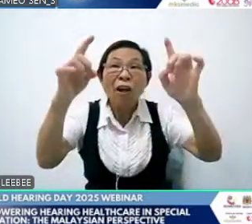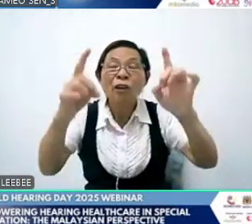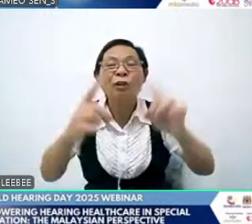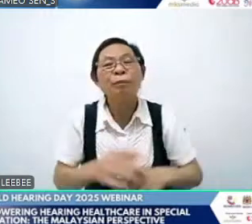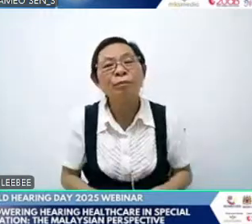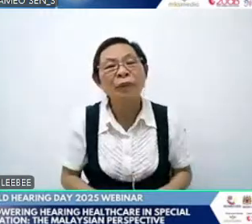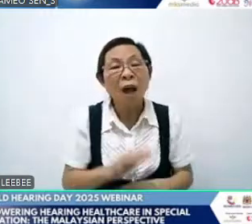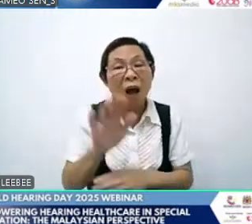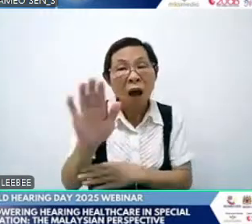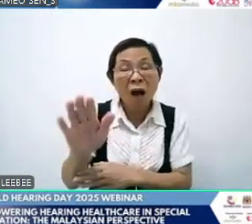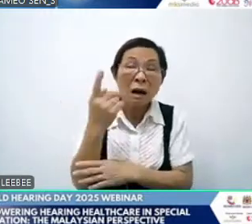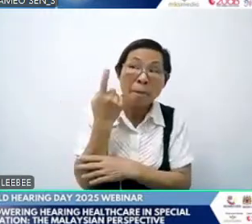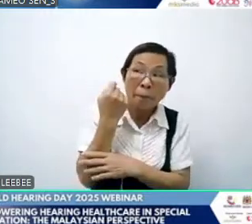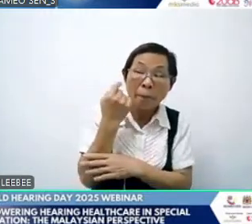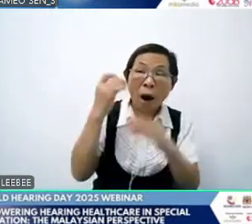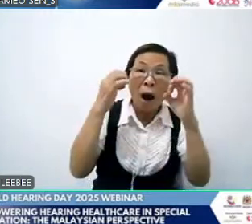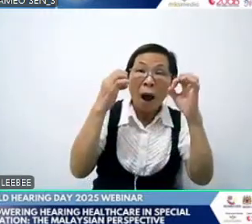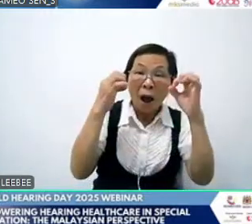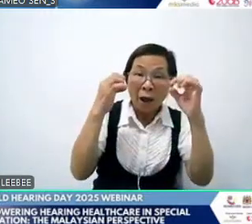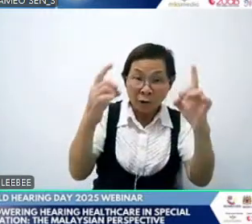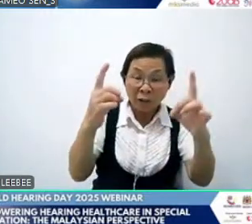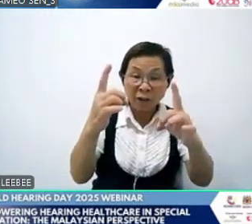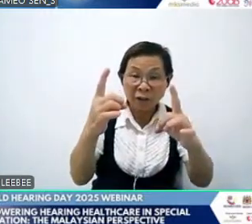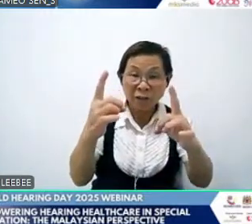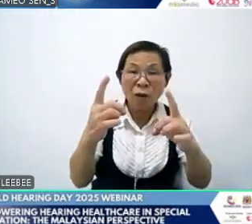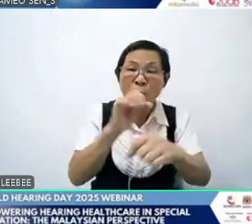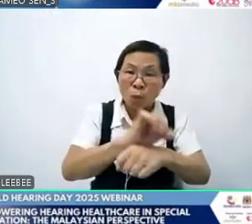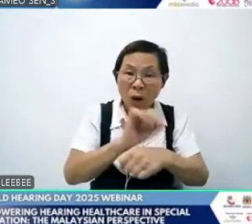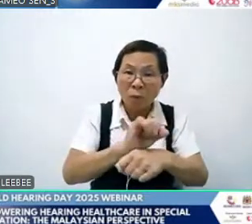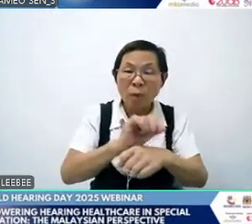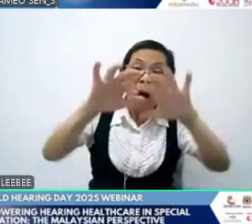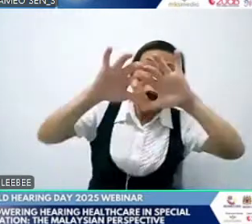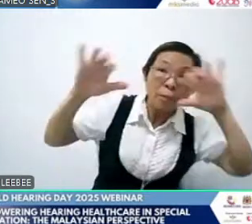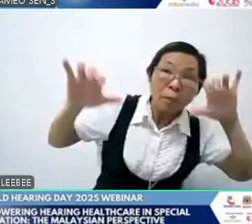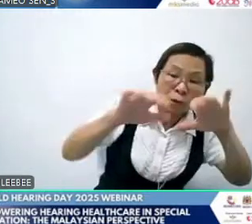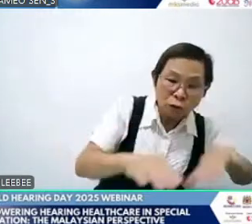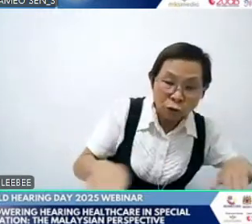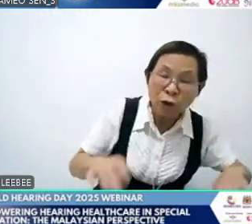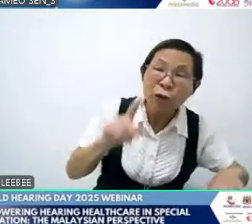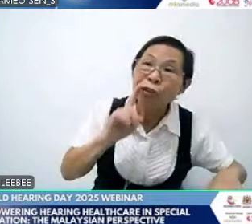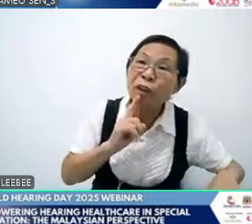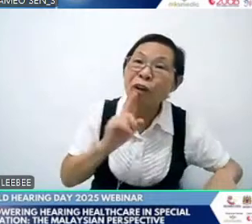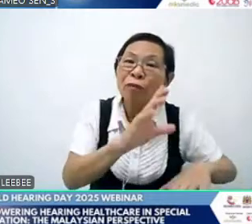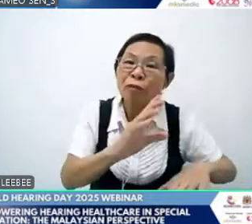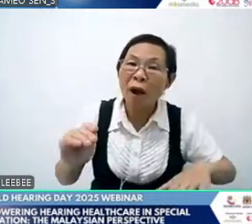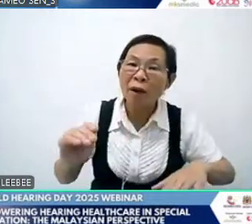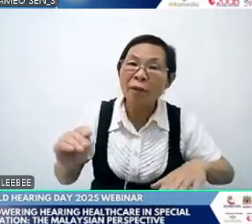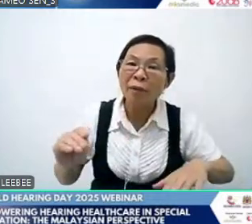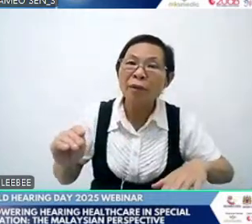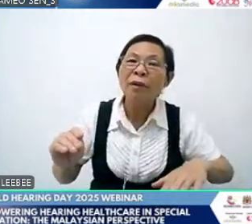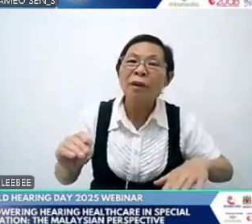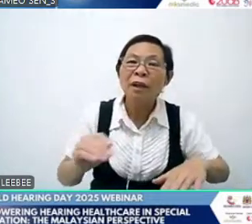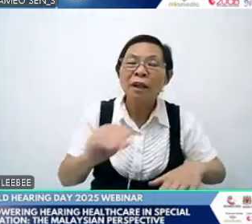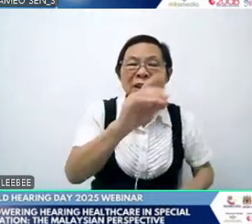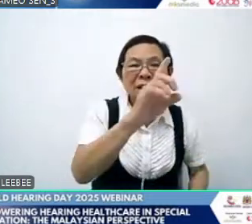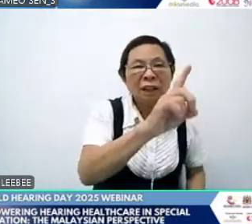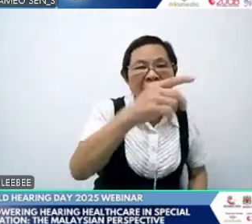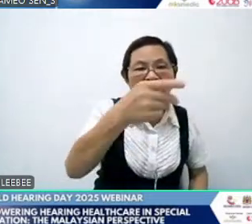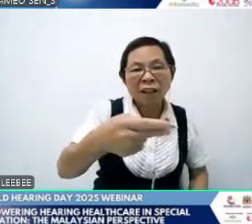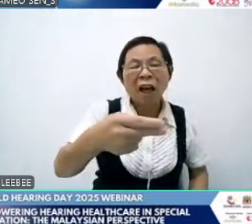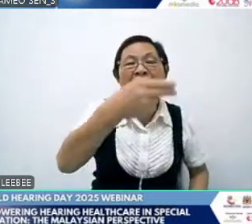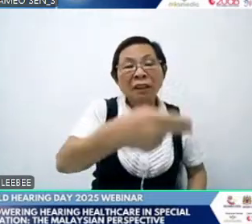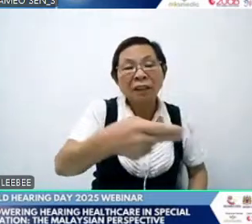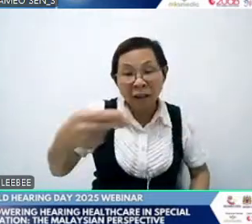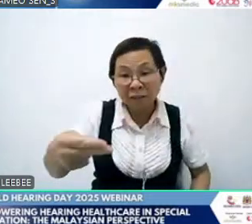academic work also explored inclusive education for children who are deaf and hard of hearing, DHH, in